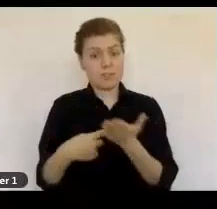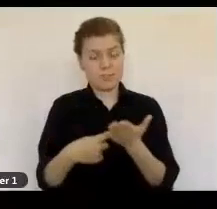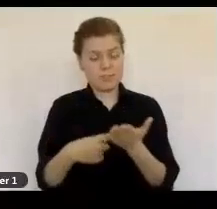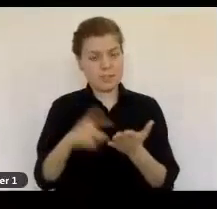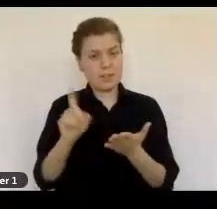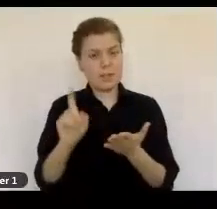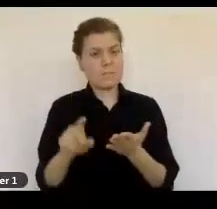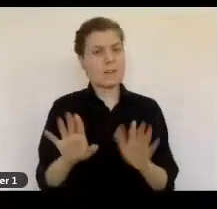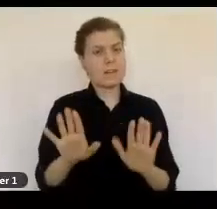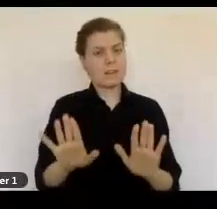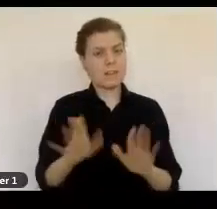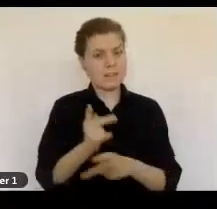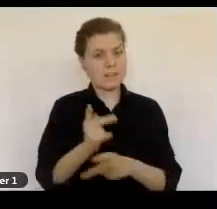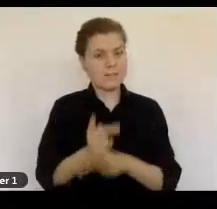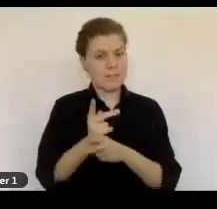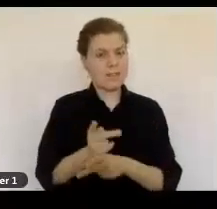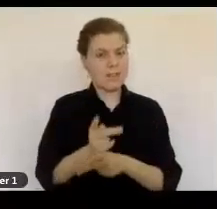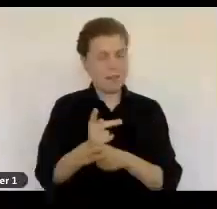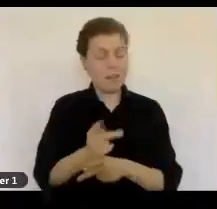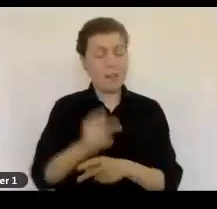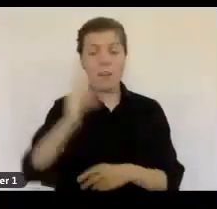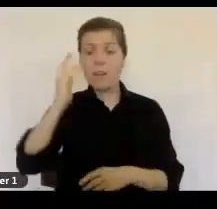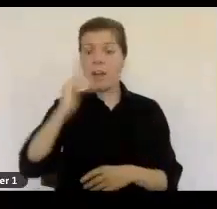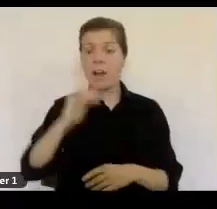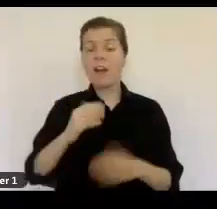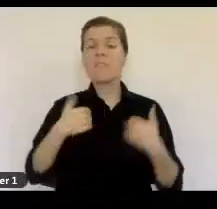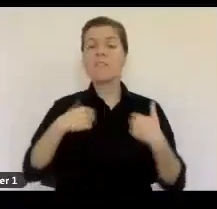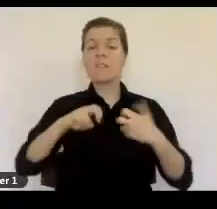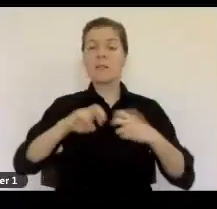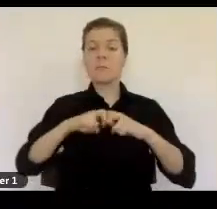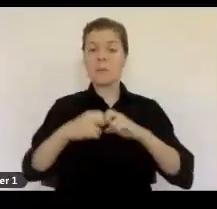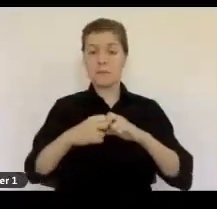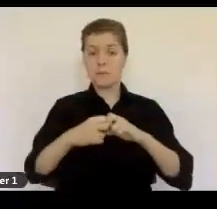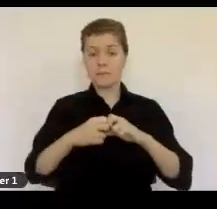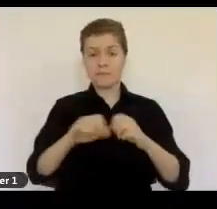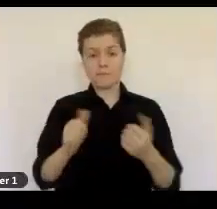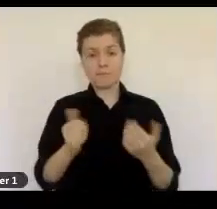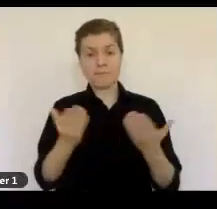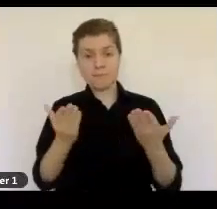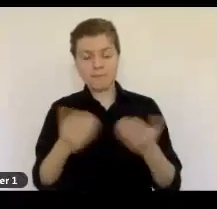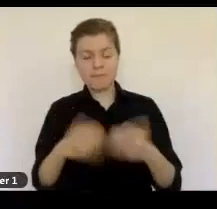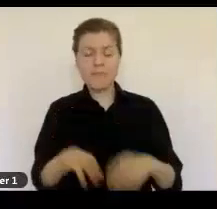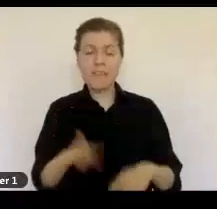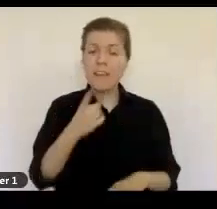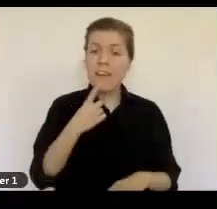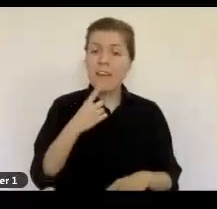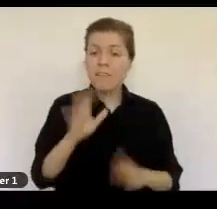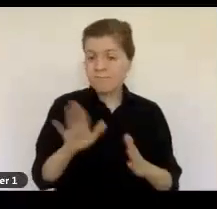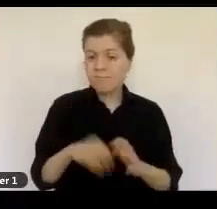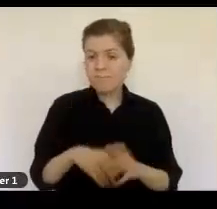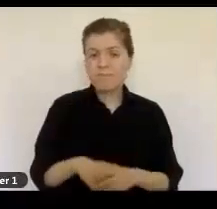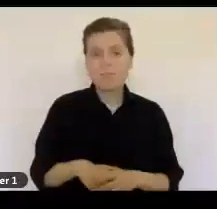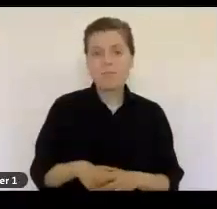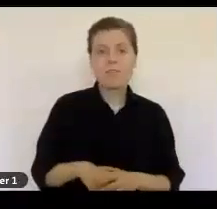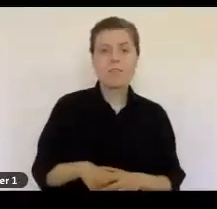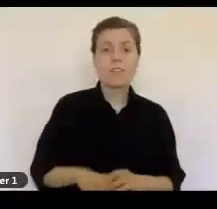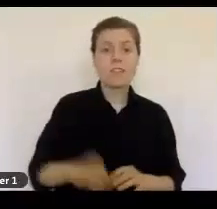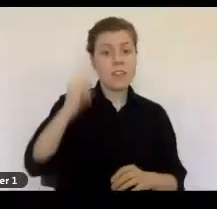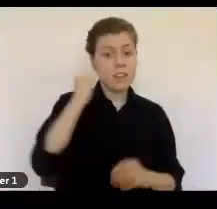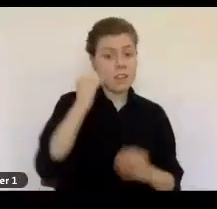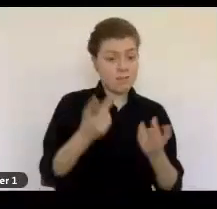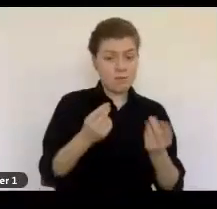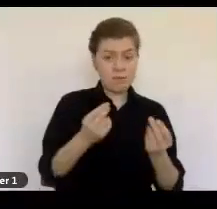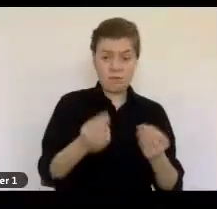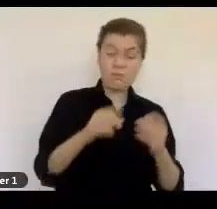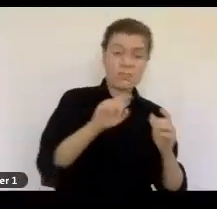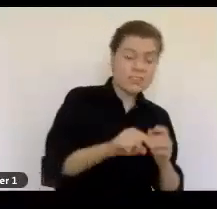Now, just before I move on to the next theme, I want to mention that there's a real caution to be had about triage discussion, and that is that triage talk